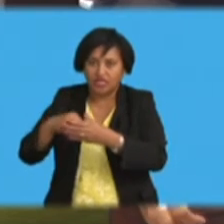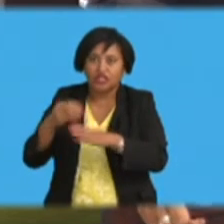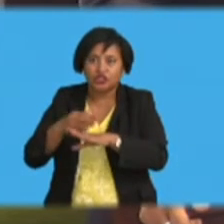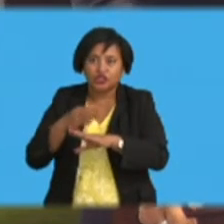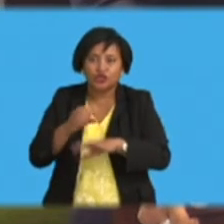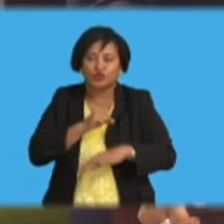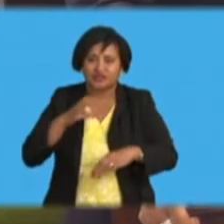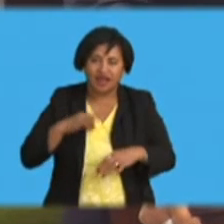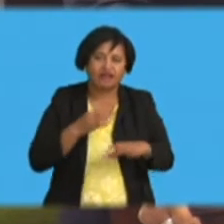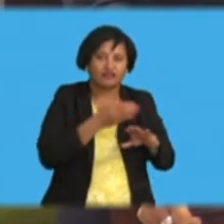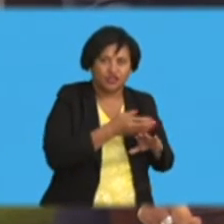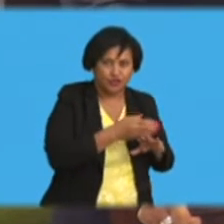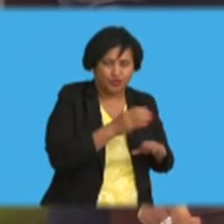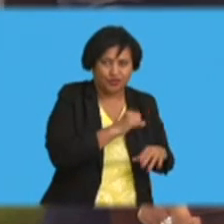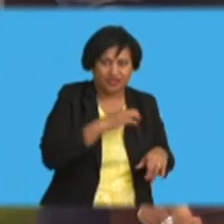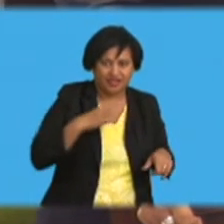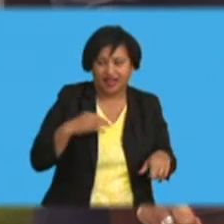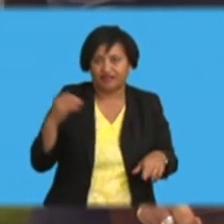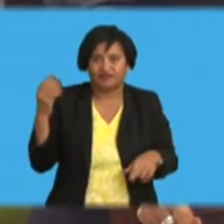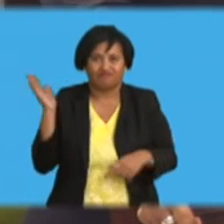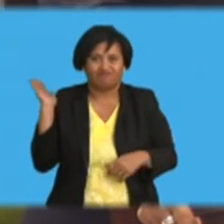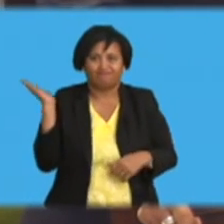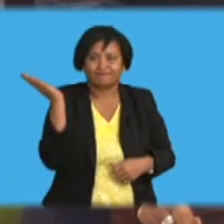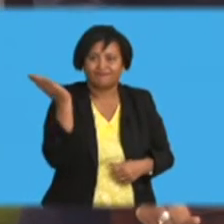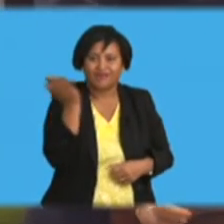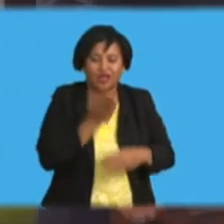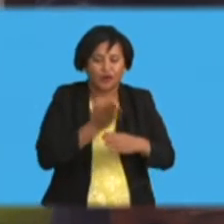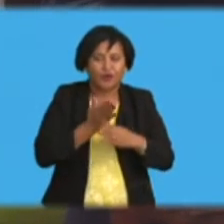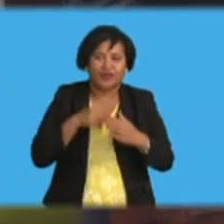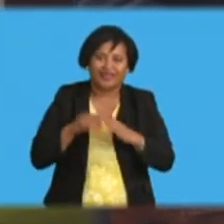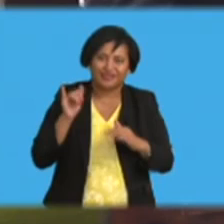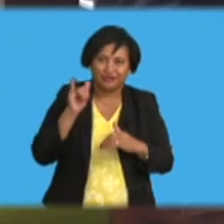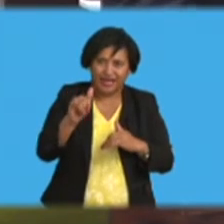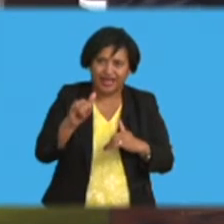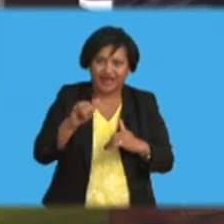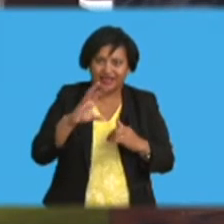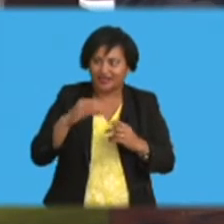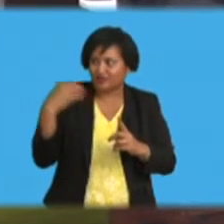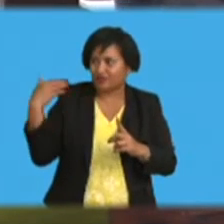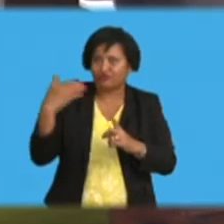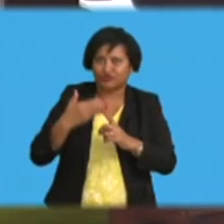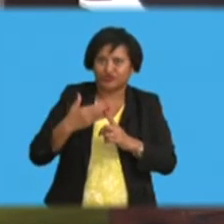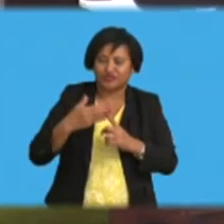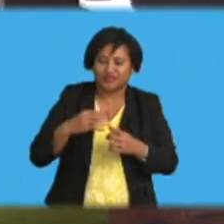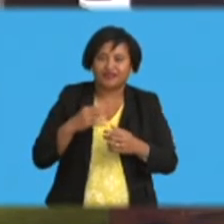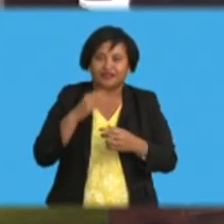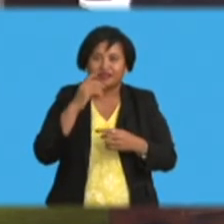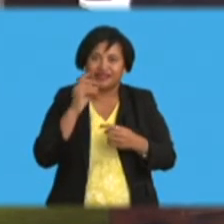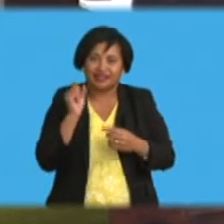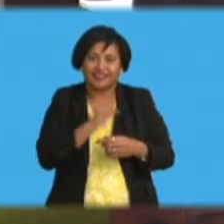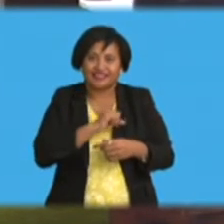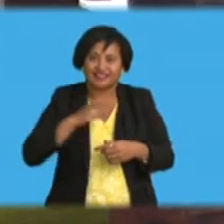than 3 years, 155 Fijians have joined or will join both airlines to support the company's growing operational requirements. I'm only talking about the